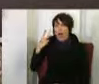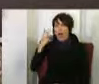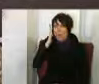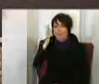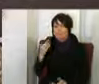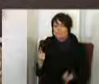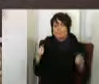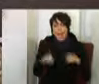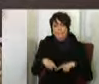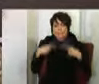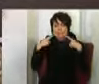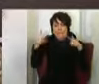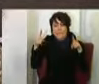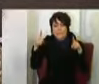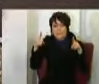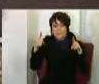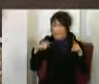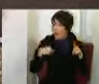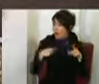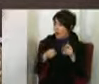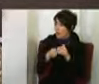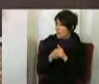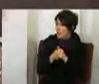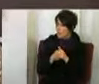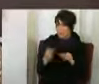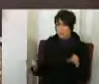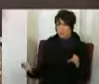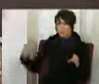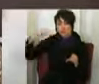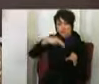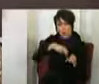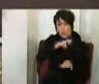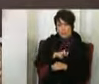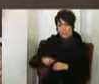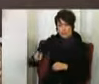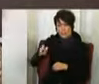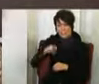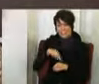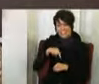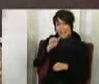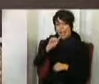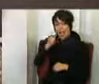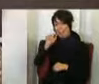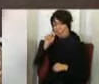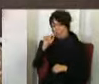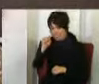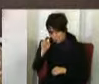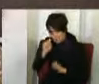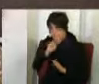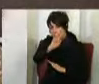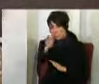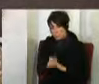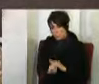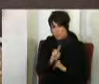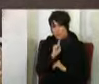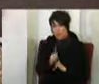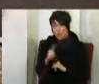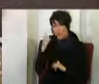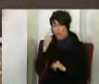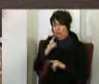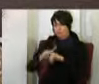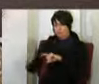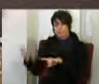fruition. I pray that you will journey with us in this Advent season, and that through the eyes of the various